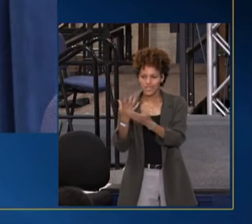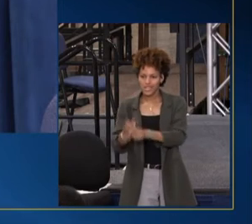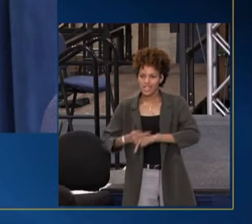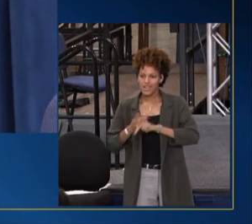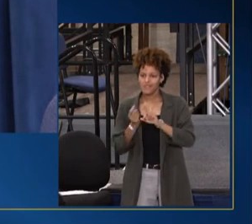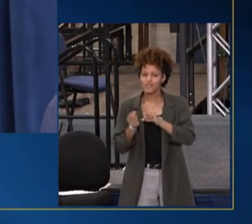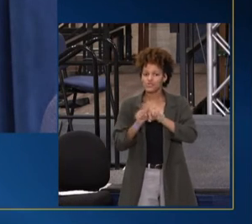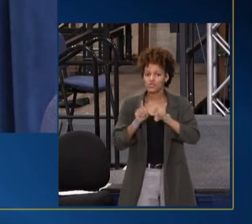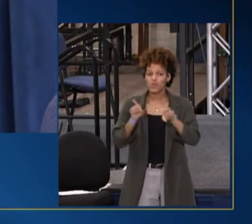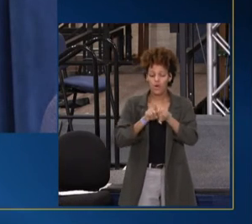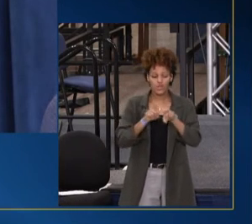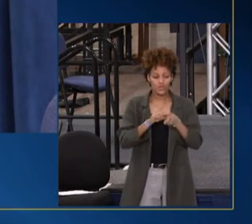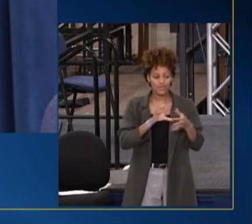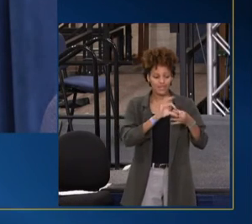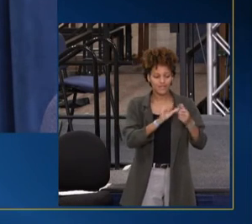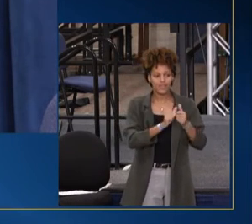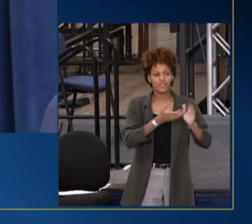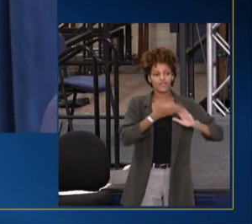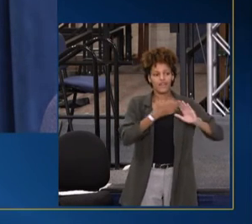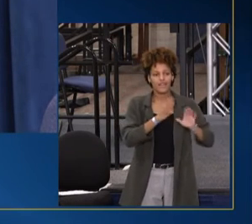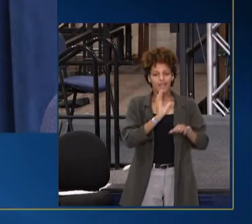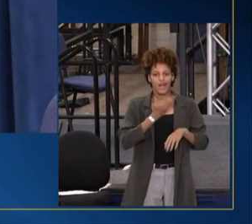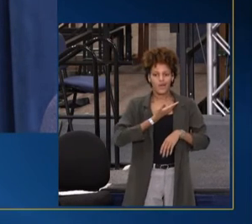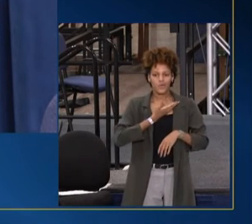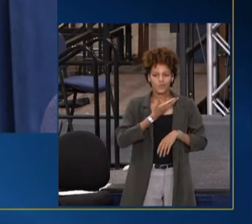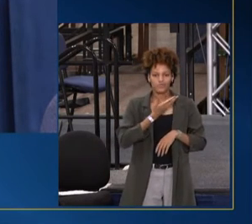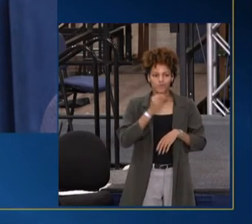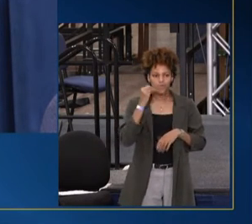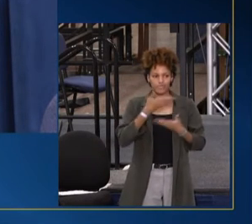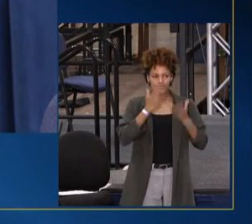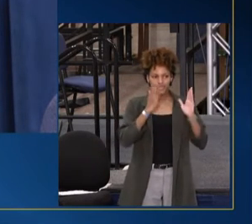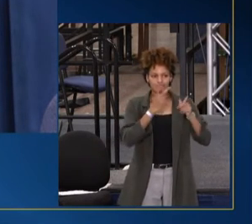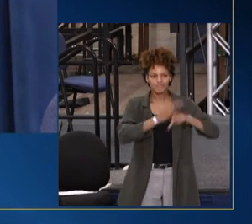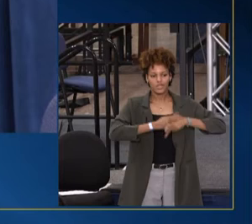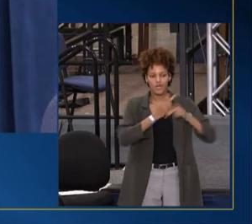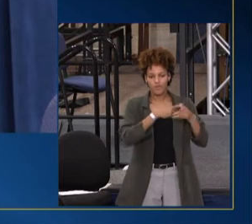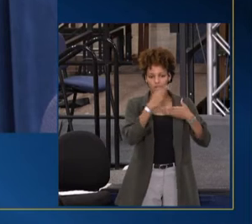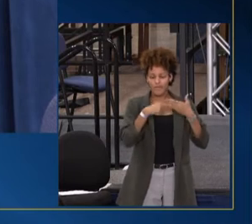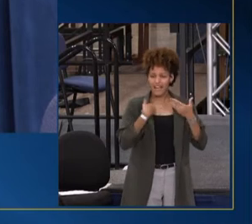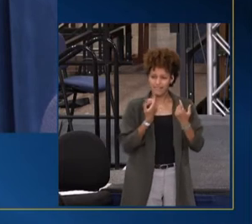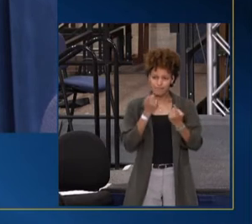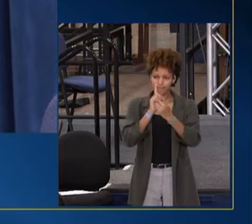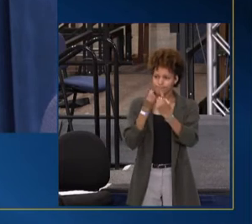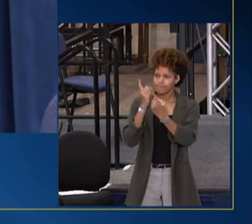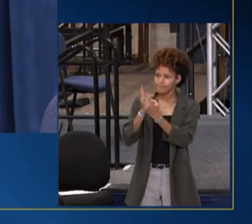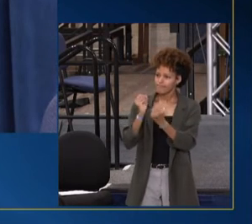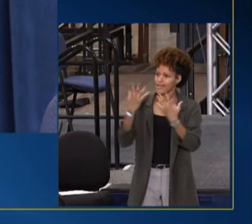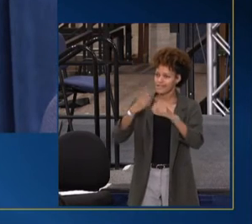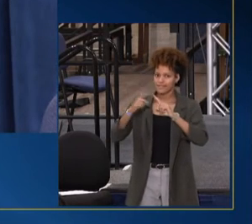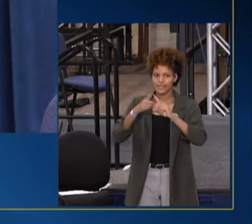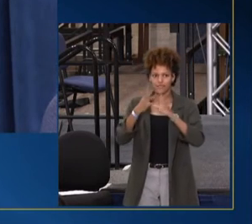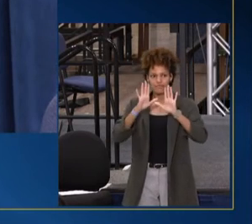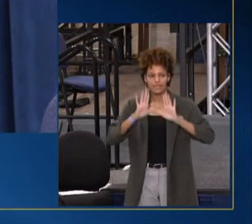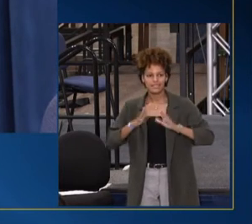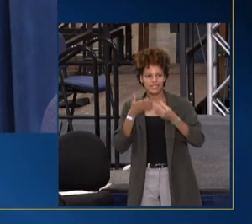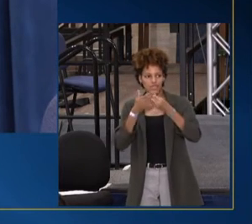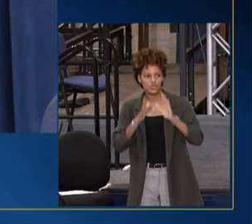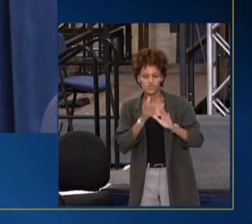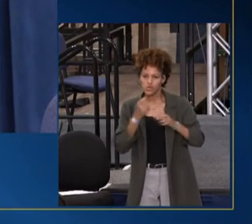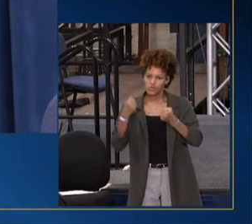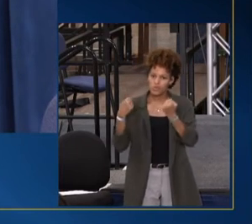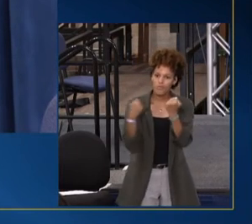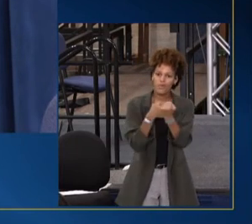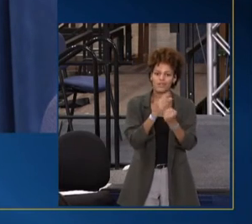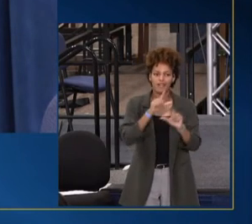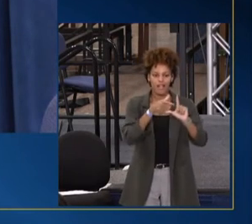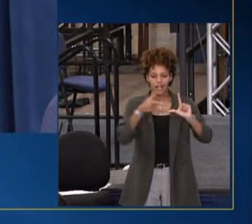our healthcare for the homeless program, where I have met incredible leaders around the country who are supporting, in particular, LGBTQ